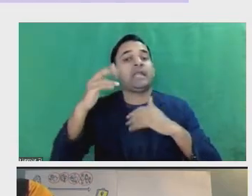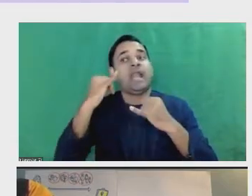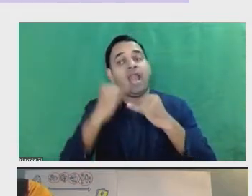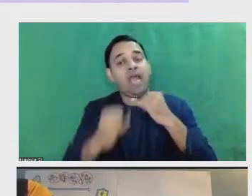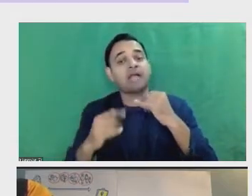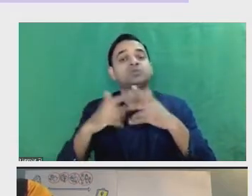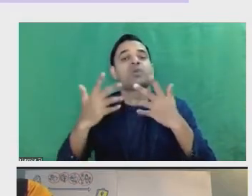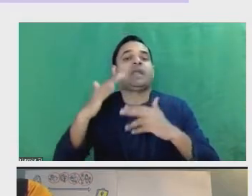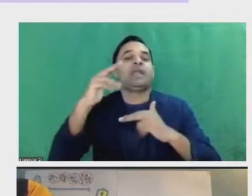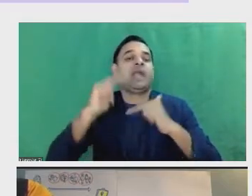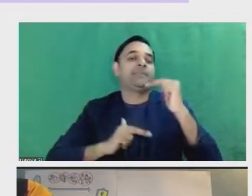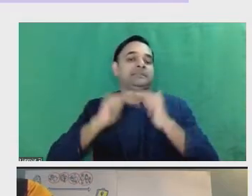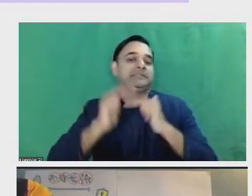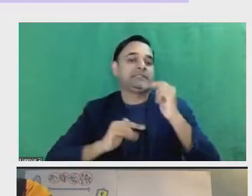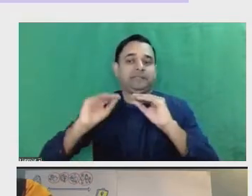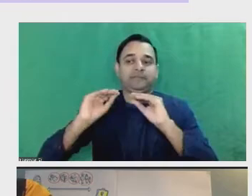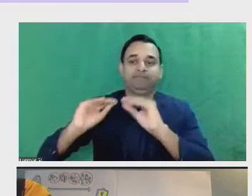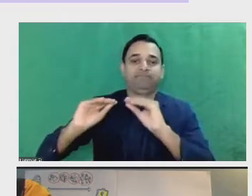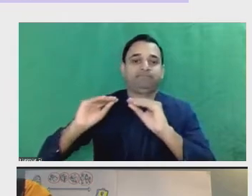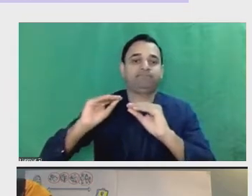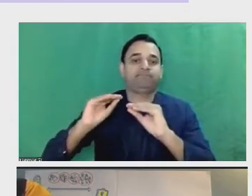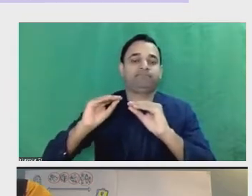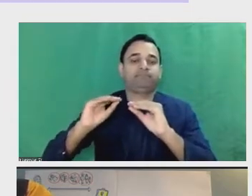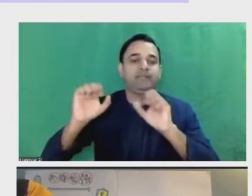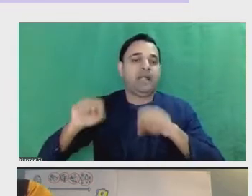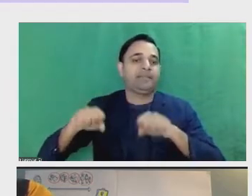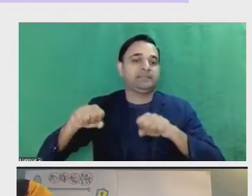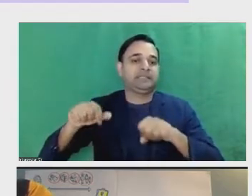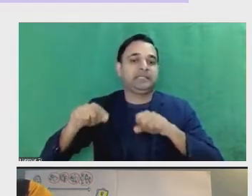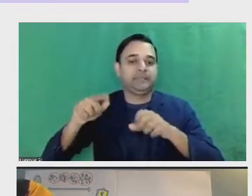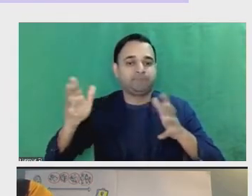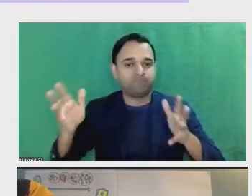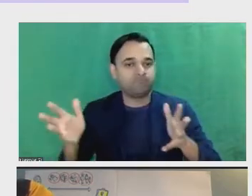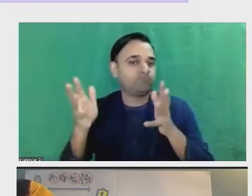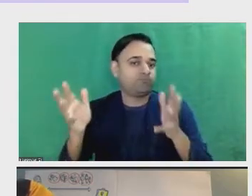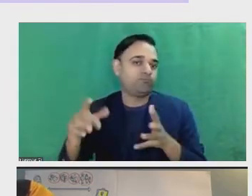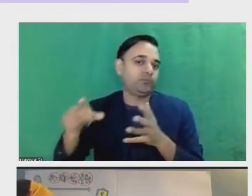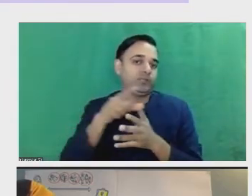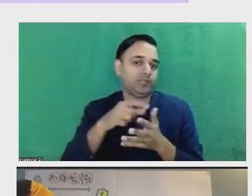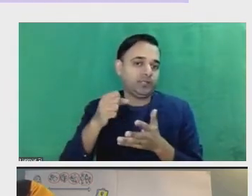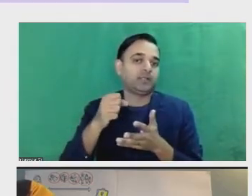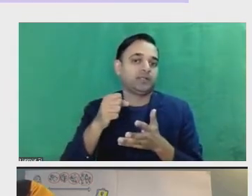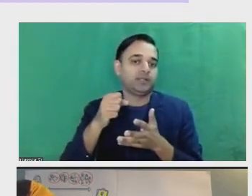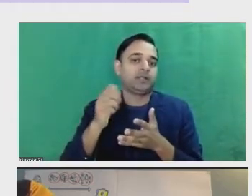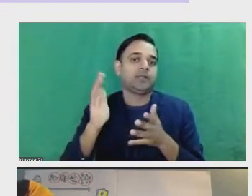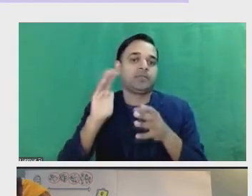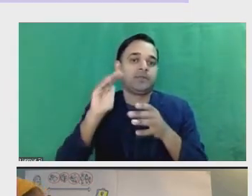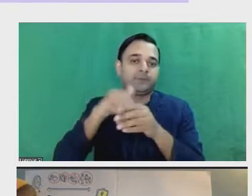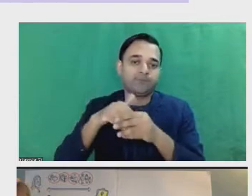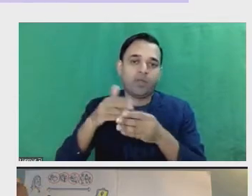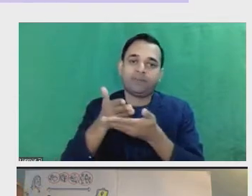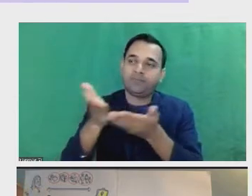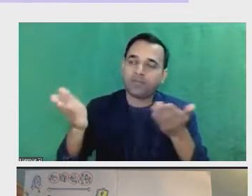a local level that engage and reach out to women in ways that are relevant to them and with content that are relevant to them? So